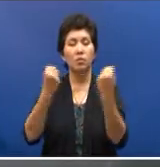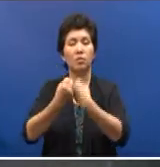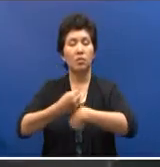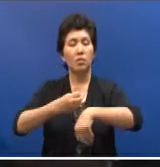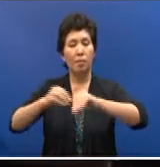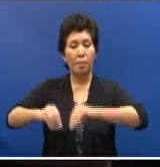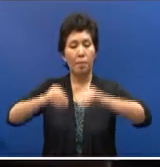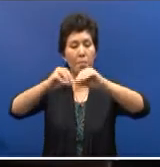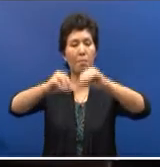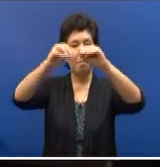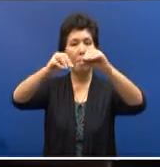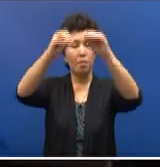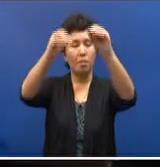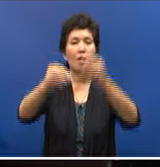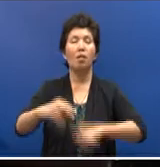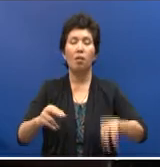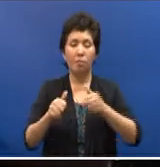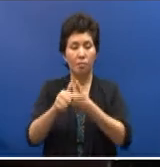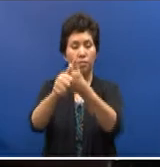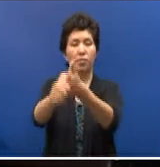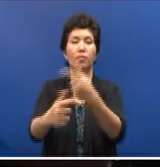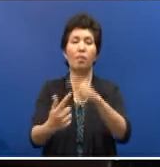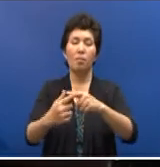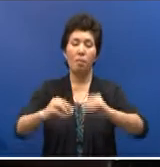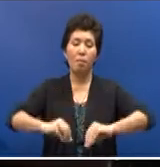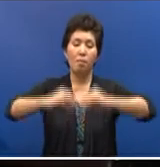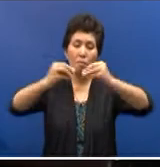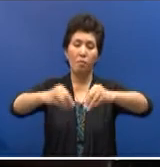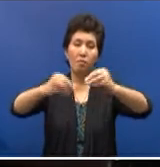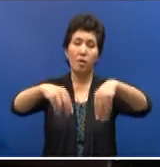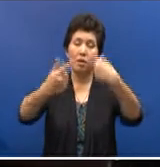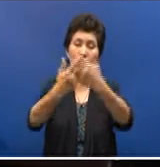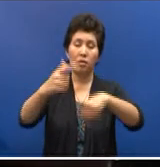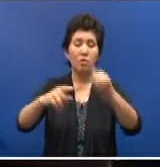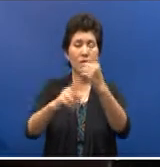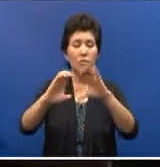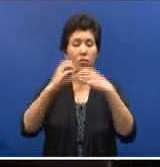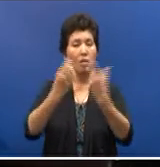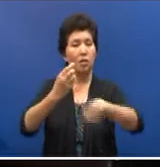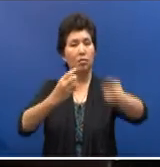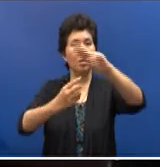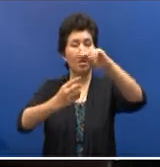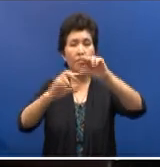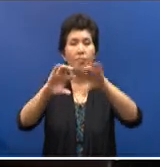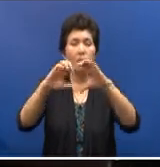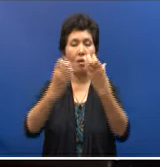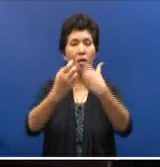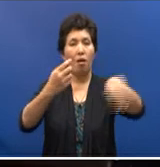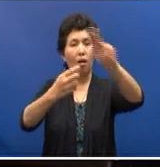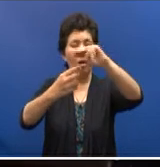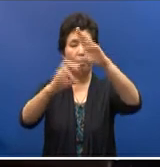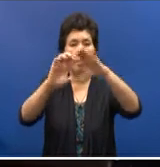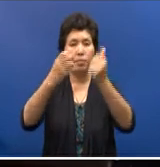mobility here, it is referring from movement from one class to another, okay, or